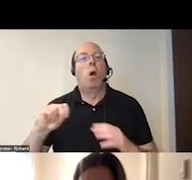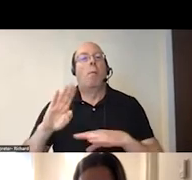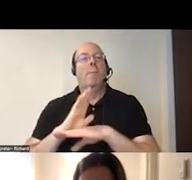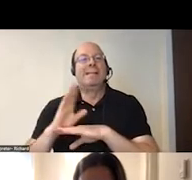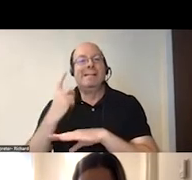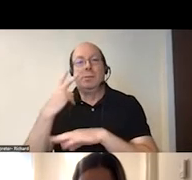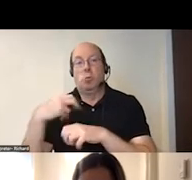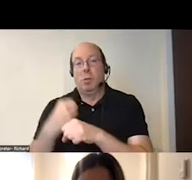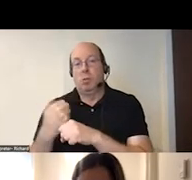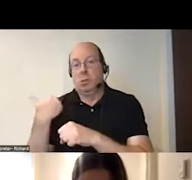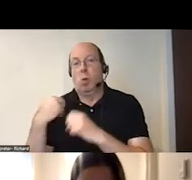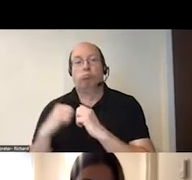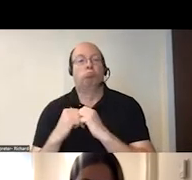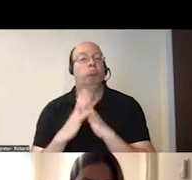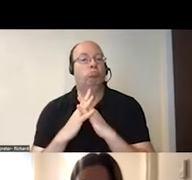And so